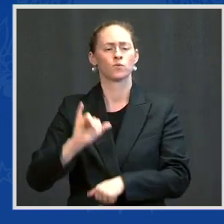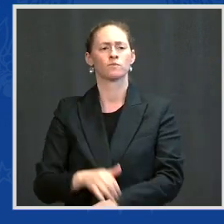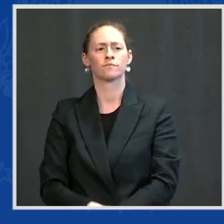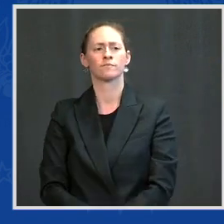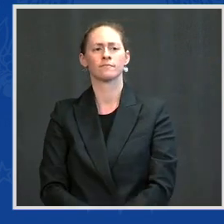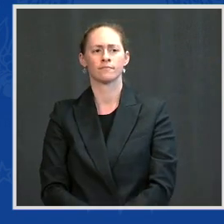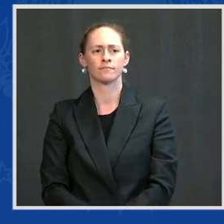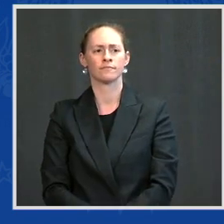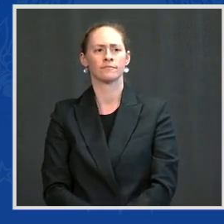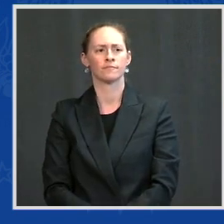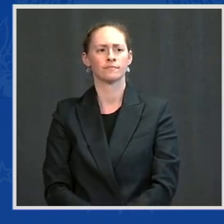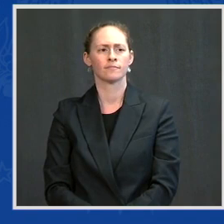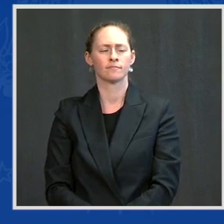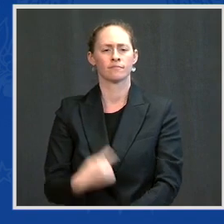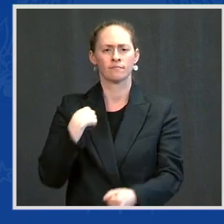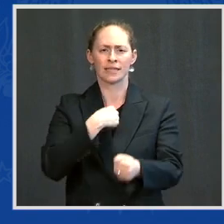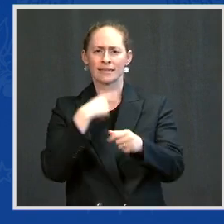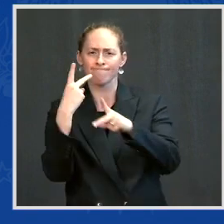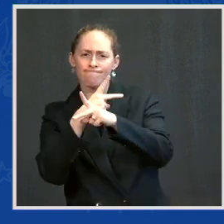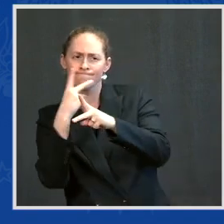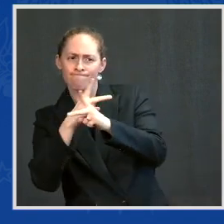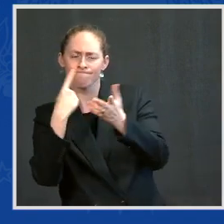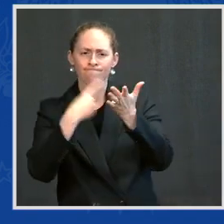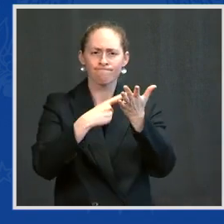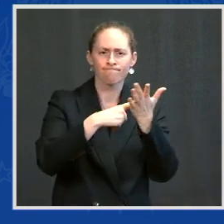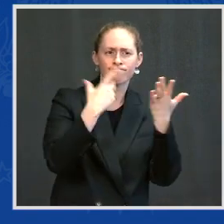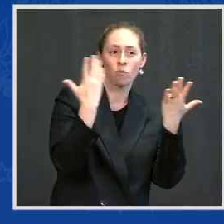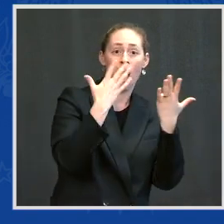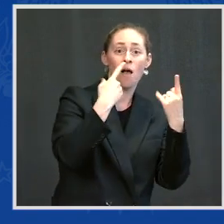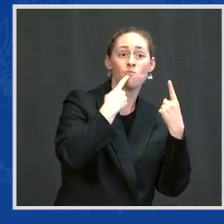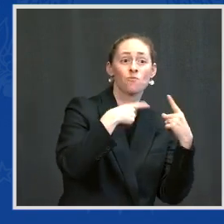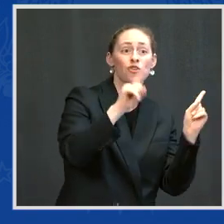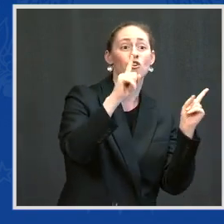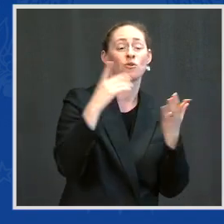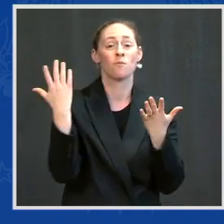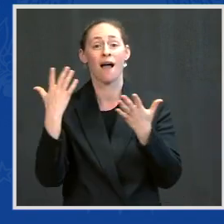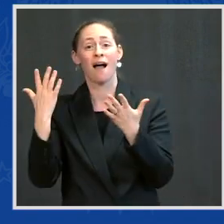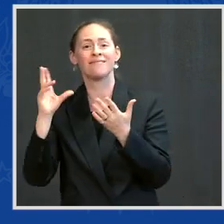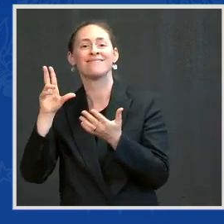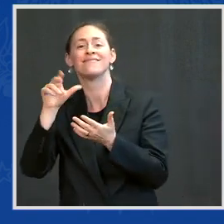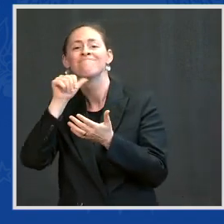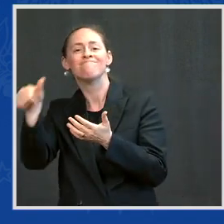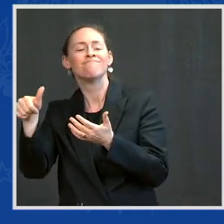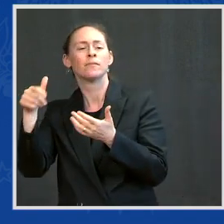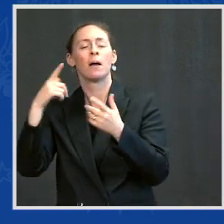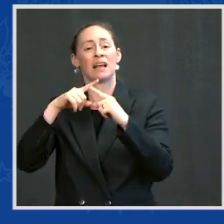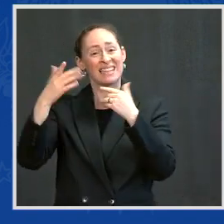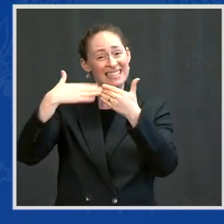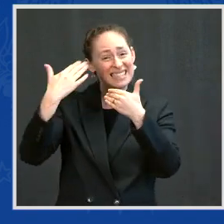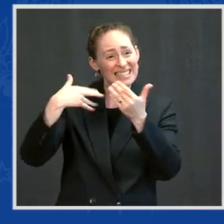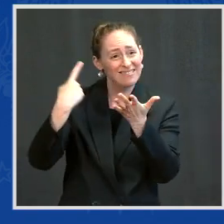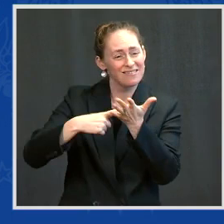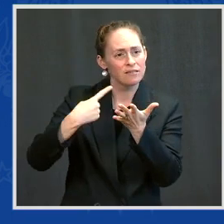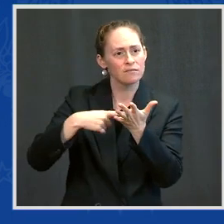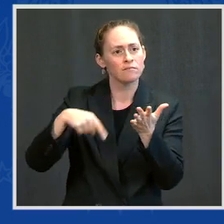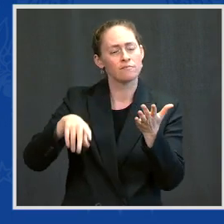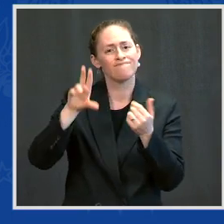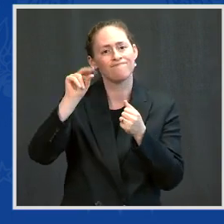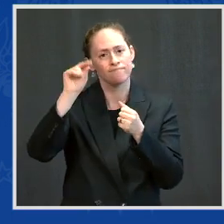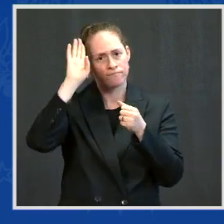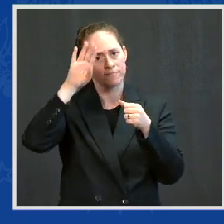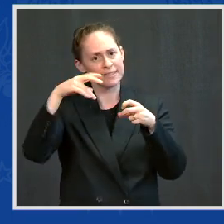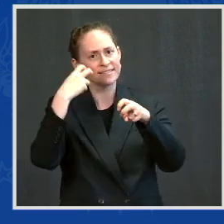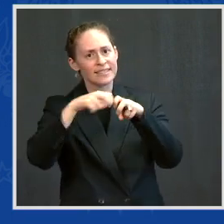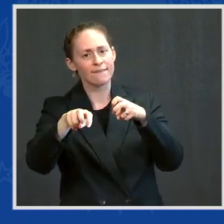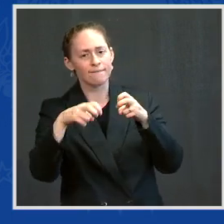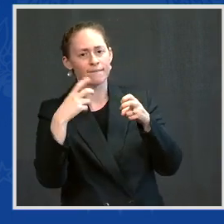And, you know, we're under no illusions how difficult this is, none whatsoever. And the past